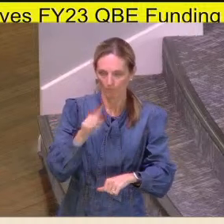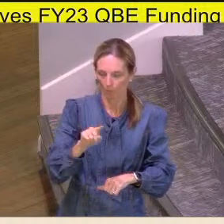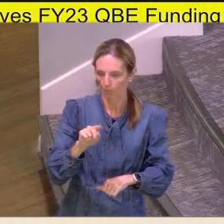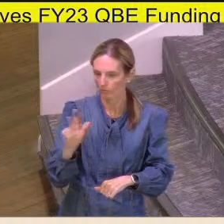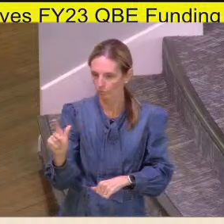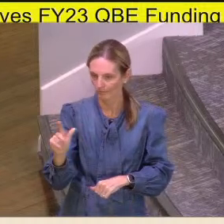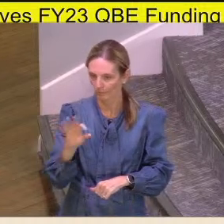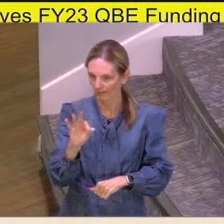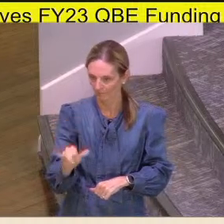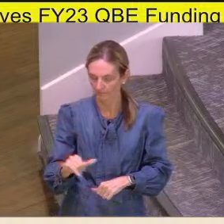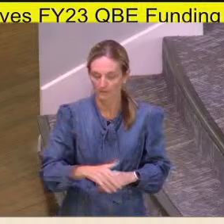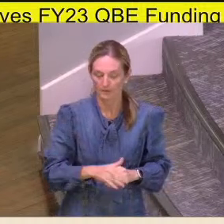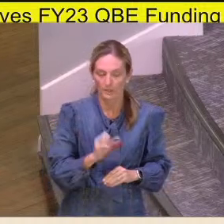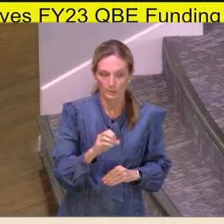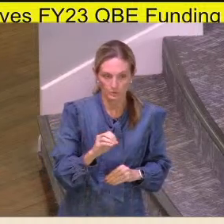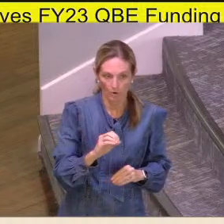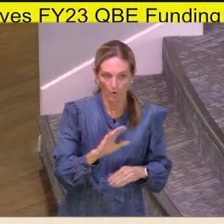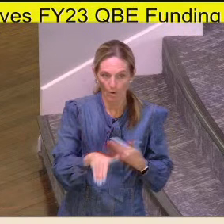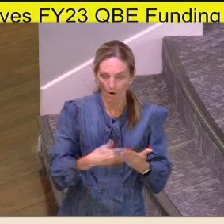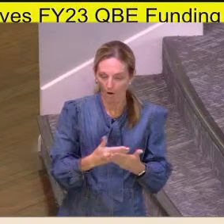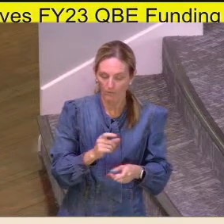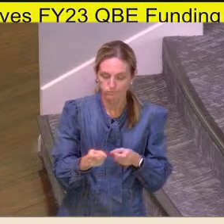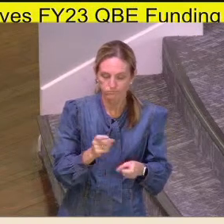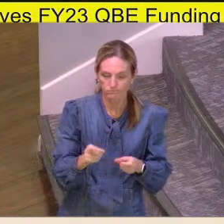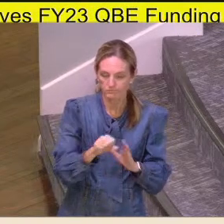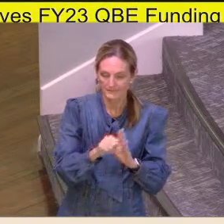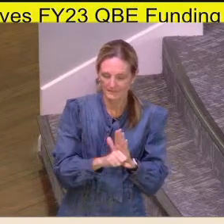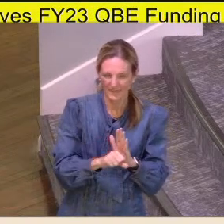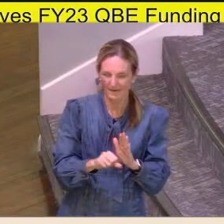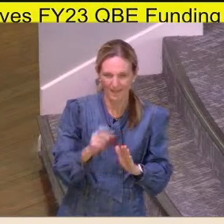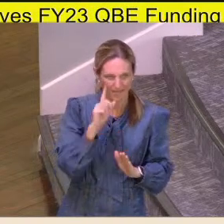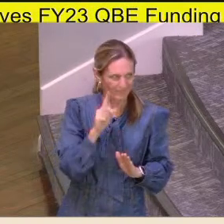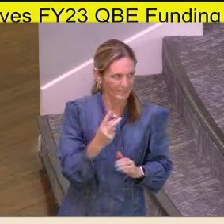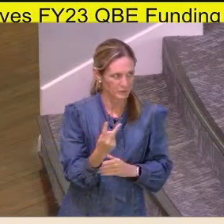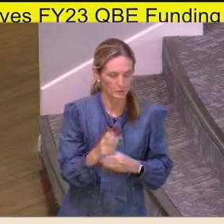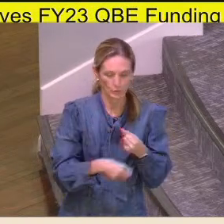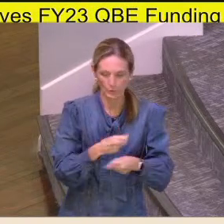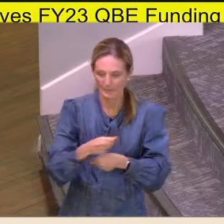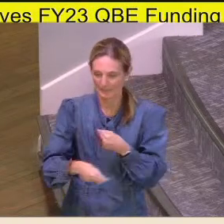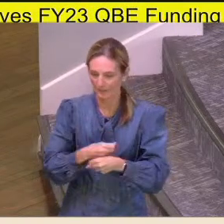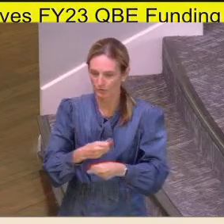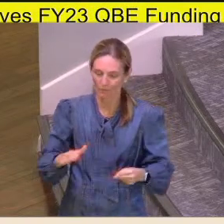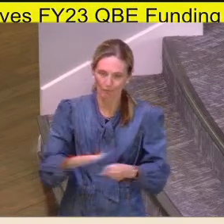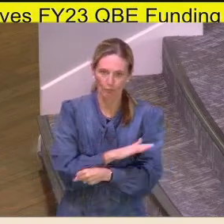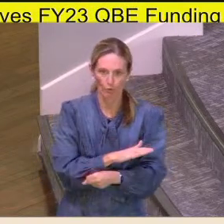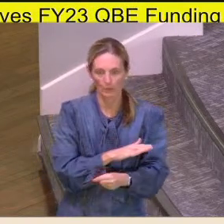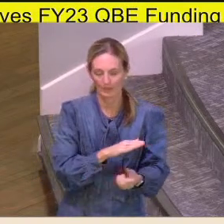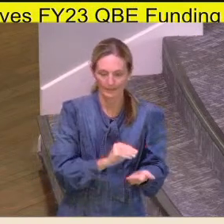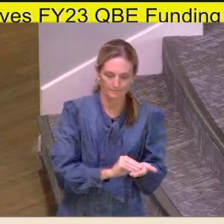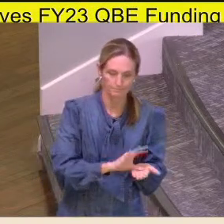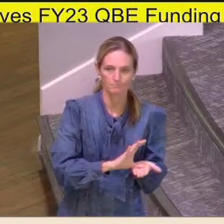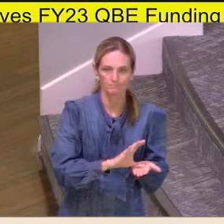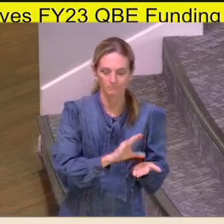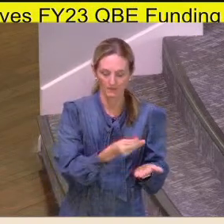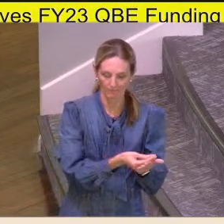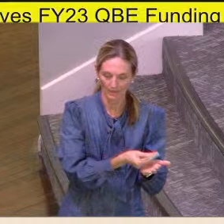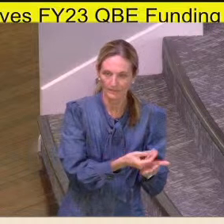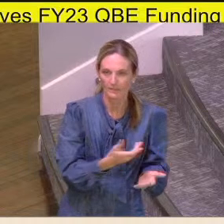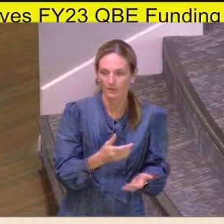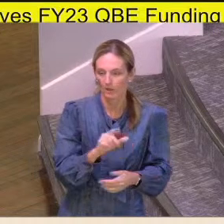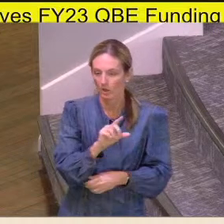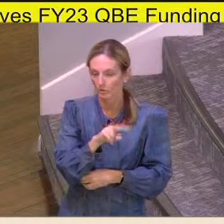given by the state throughout the years, only 2 years that it was really fully funded was 2019 and 2020.